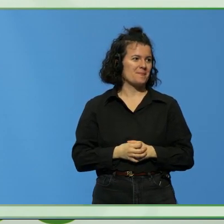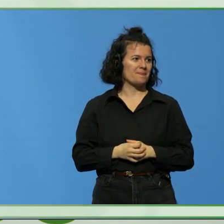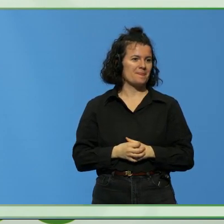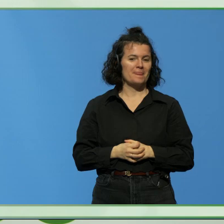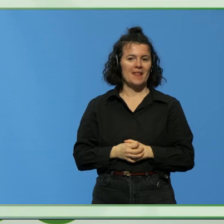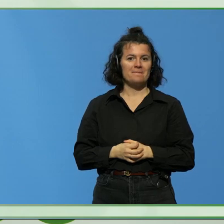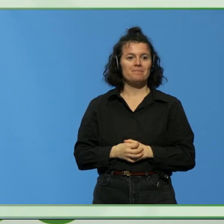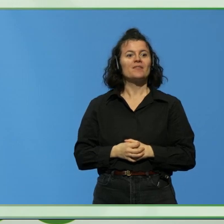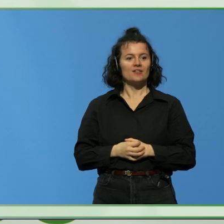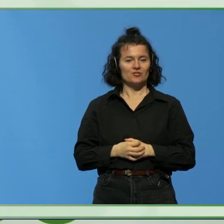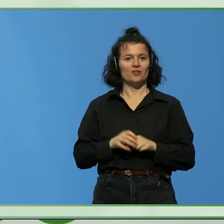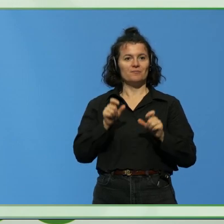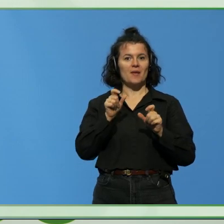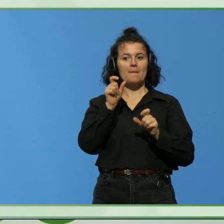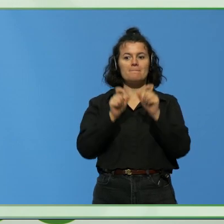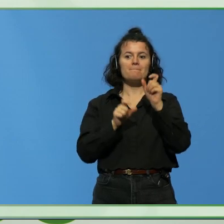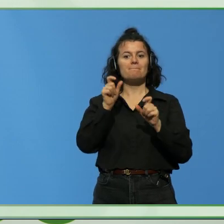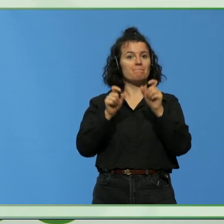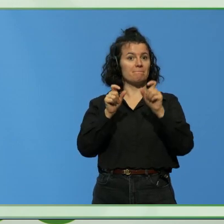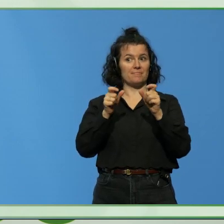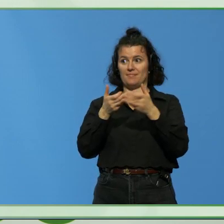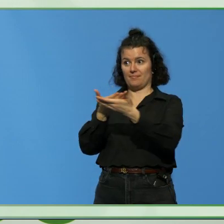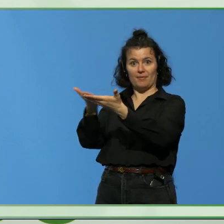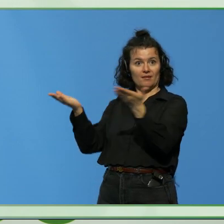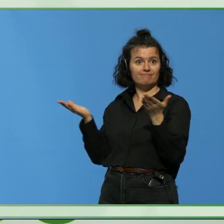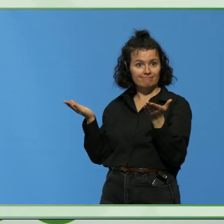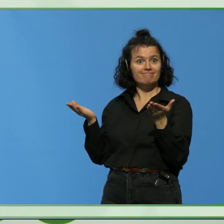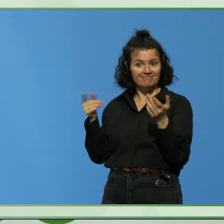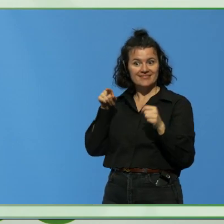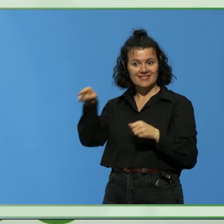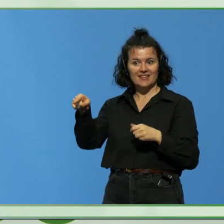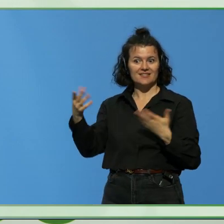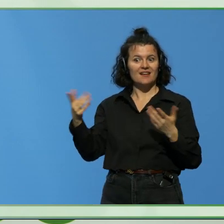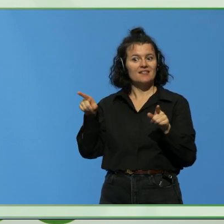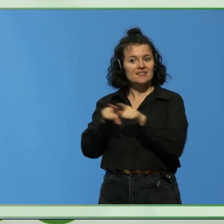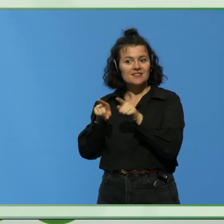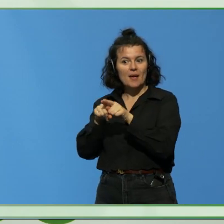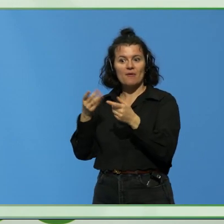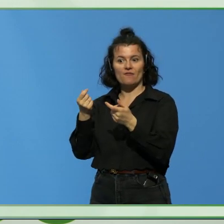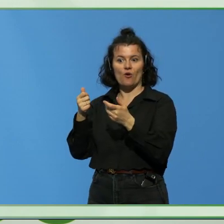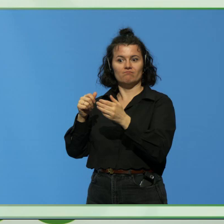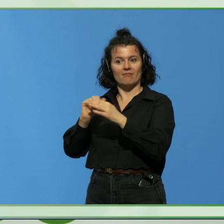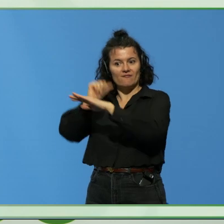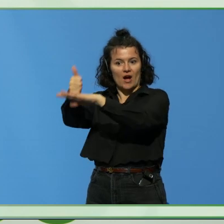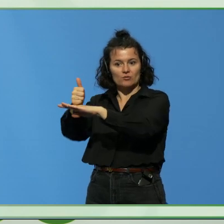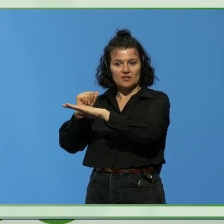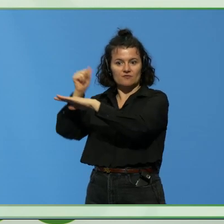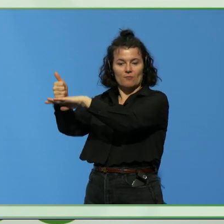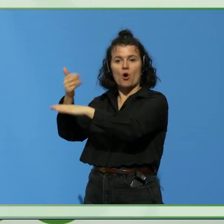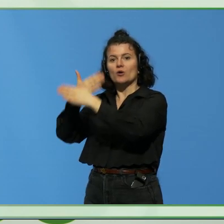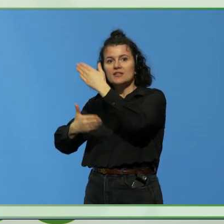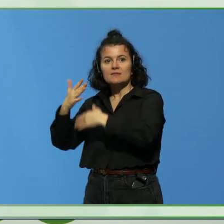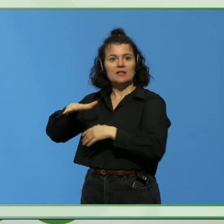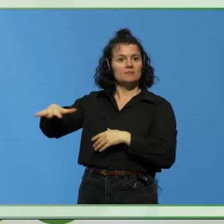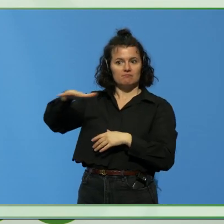what is the case for emerging market founders, and what is the case for founders in the disability space? So at